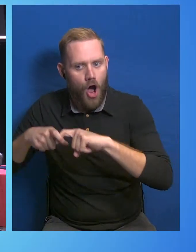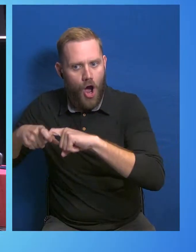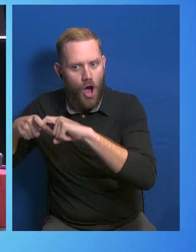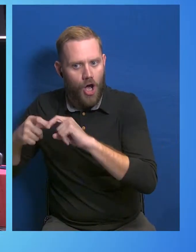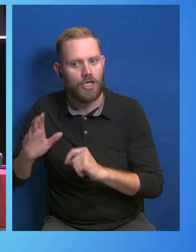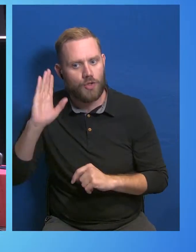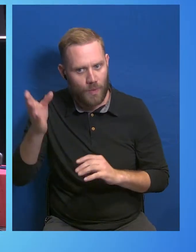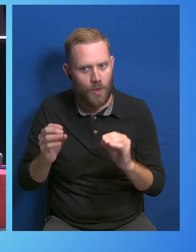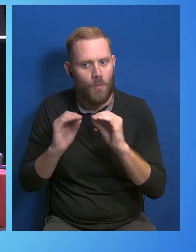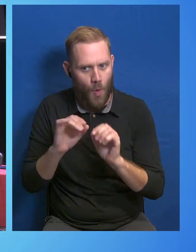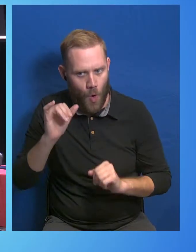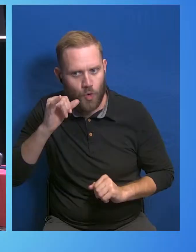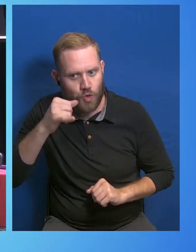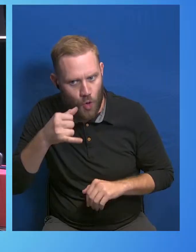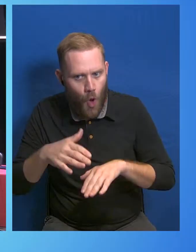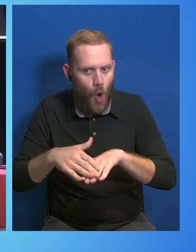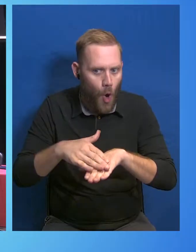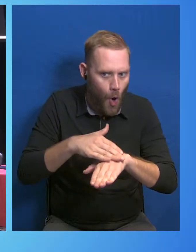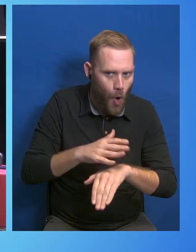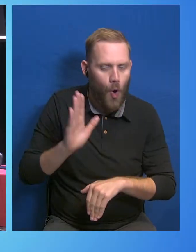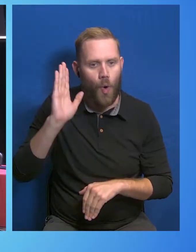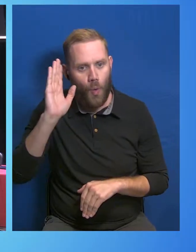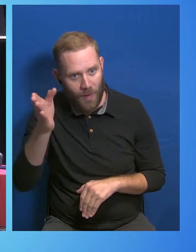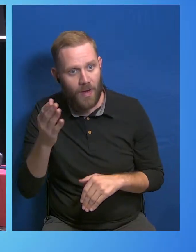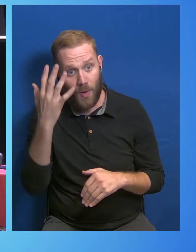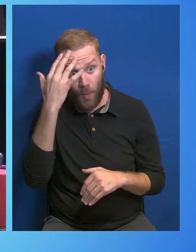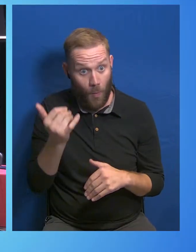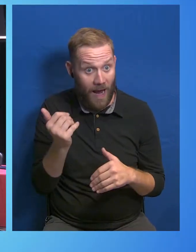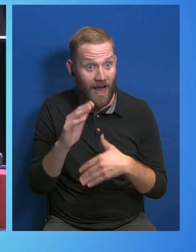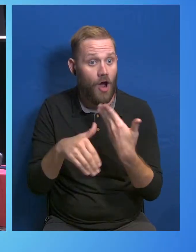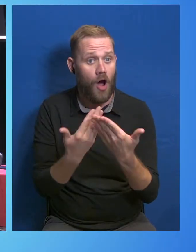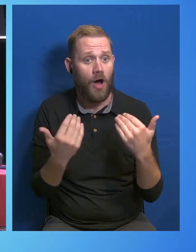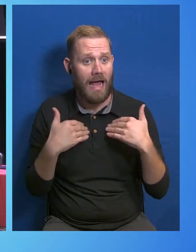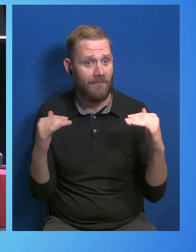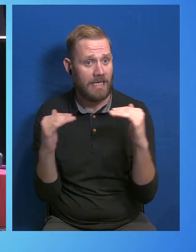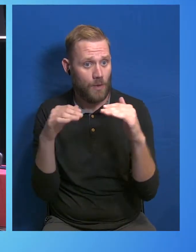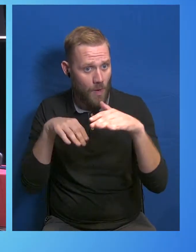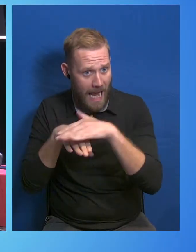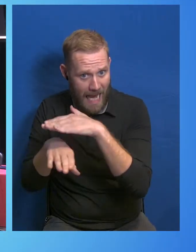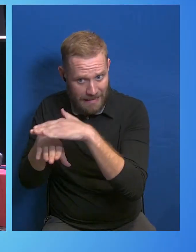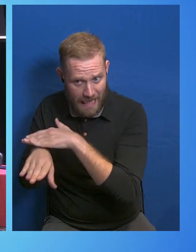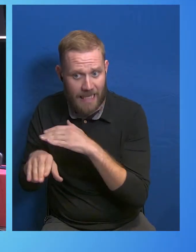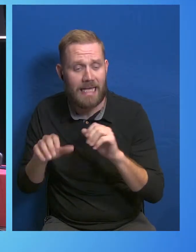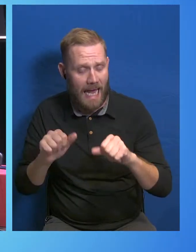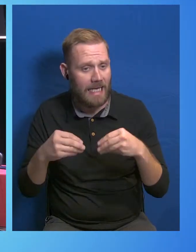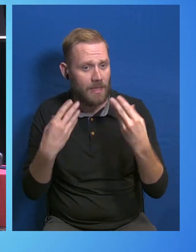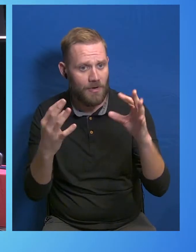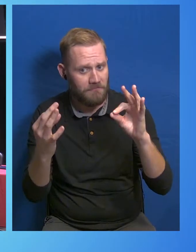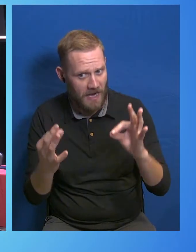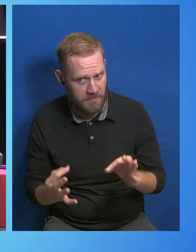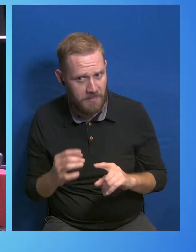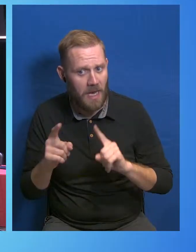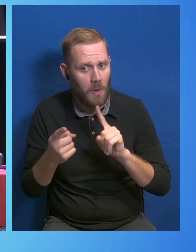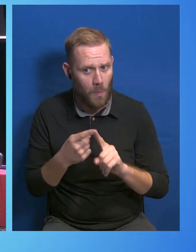nice and slow to make sure that everybody has fair access and has the ability to give feedback.